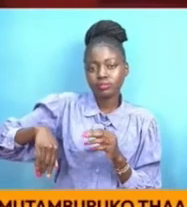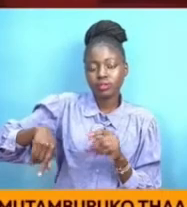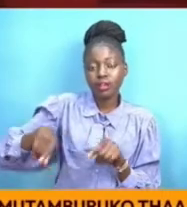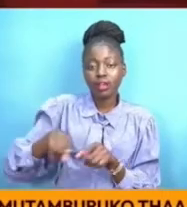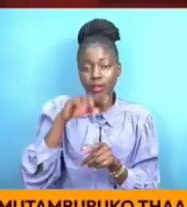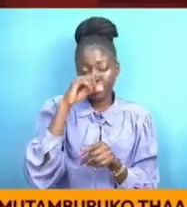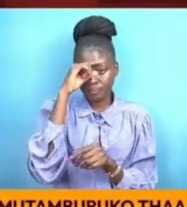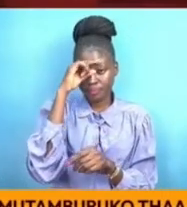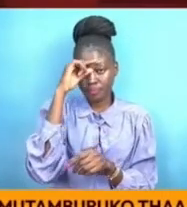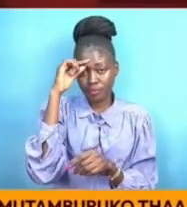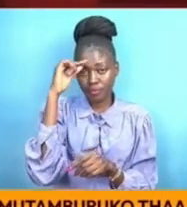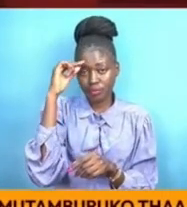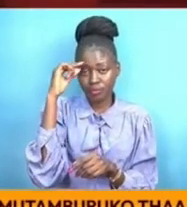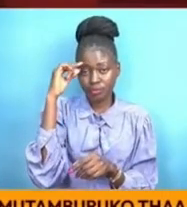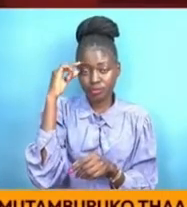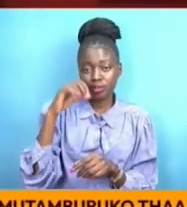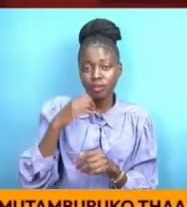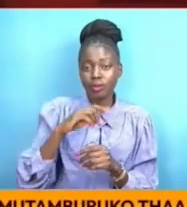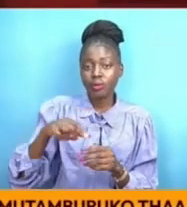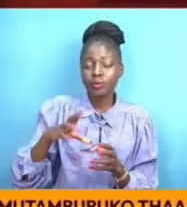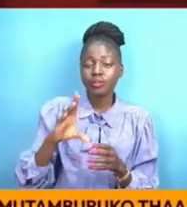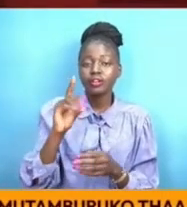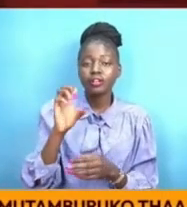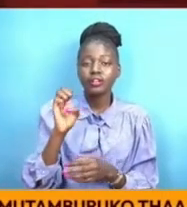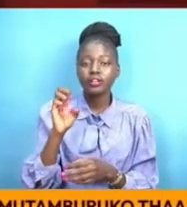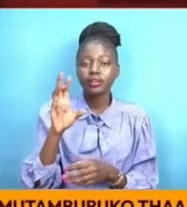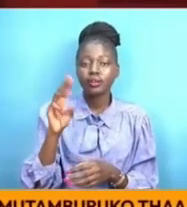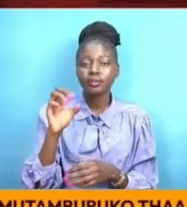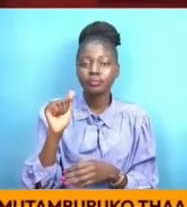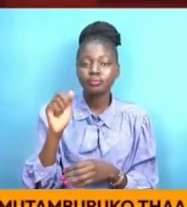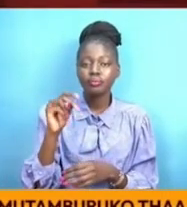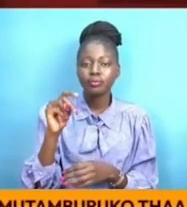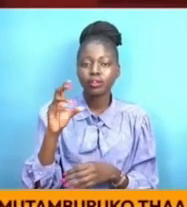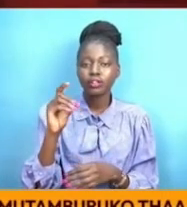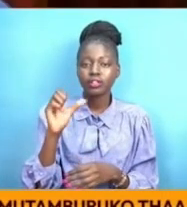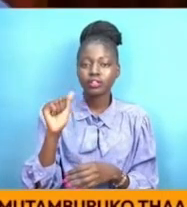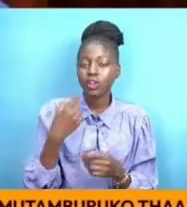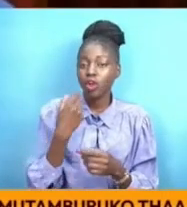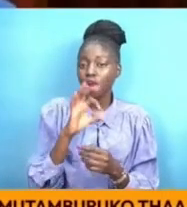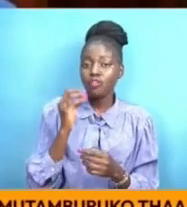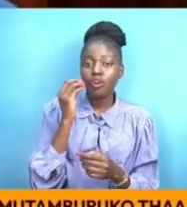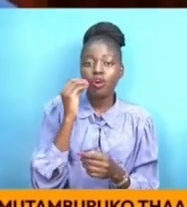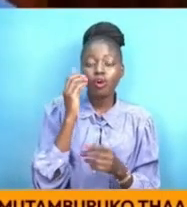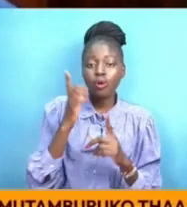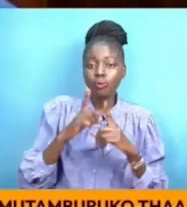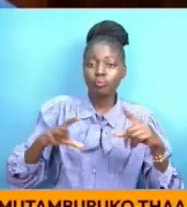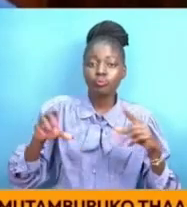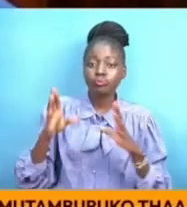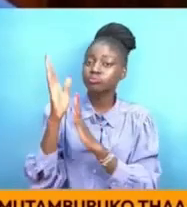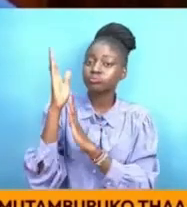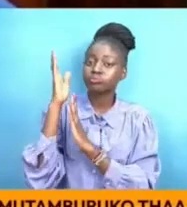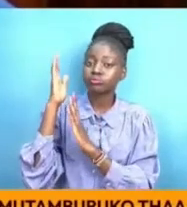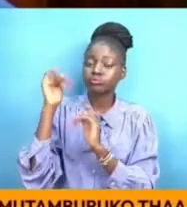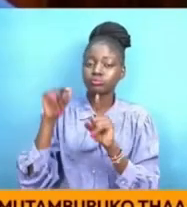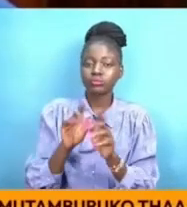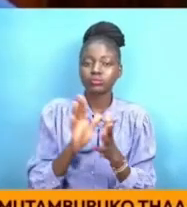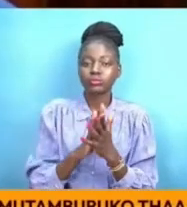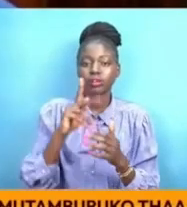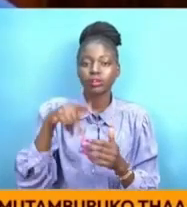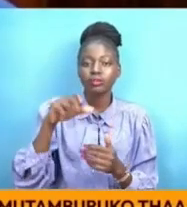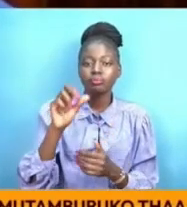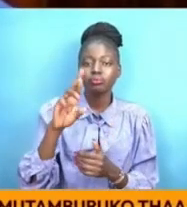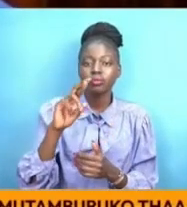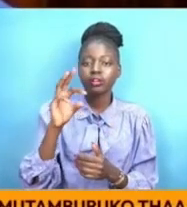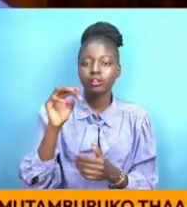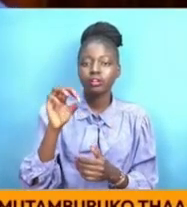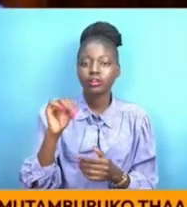simply because of the demands of our homeland security. Bunge ĩrĩ na thikũ mĩrongo ĩrĩ na inyanya